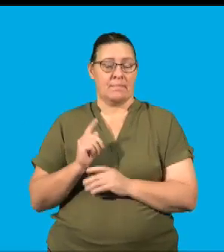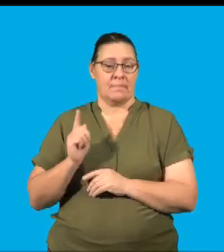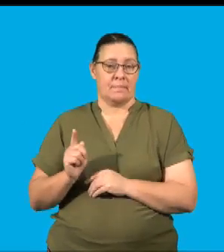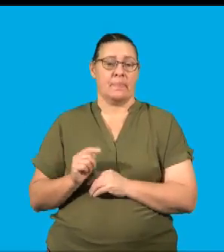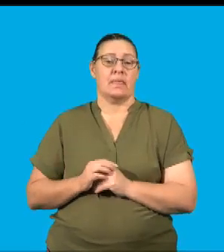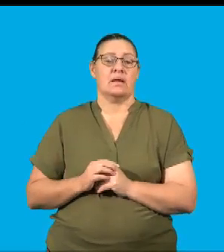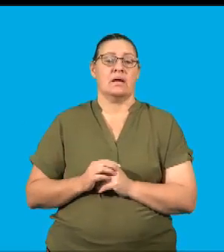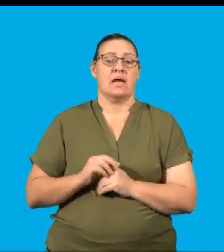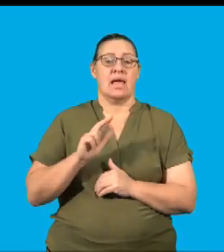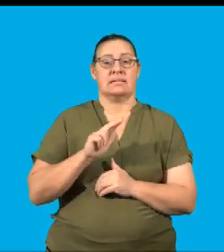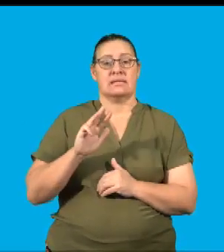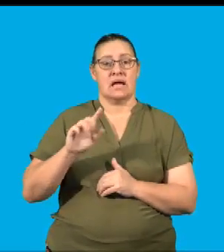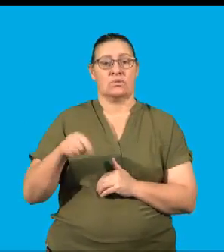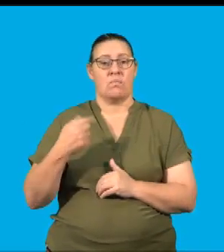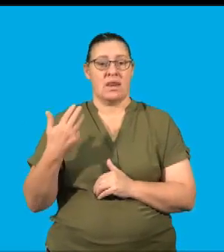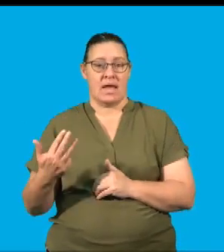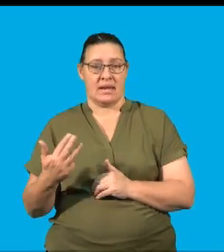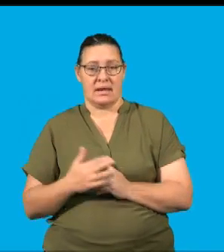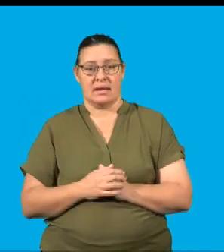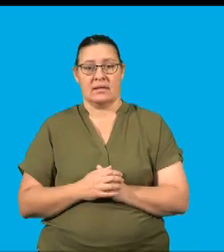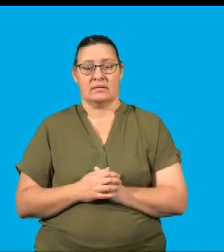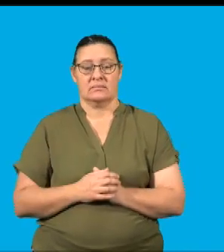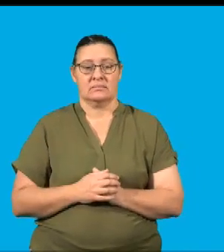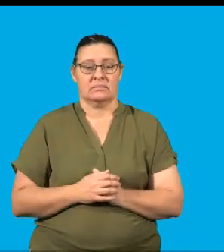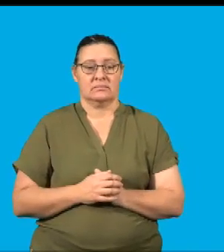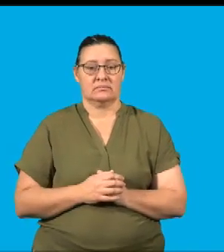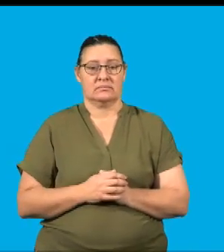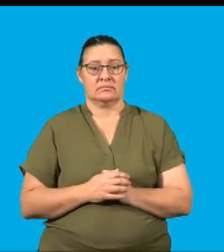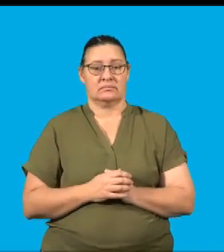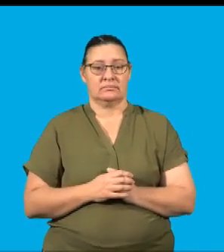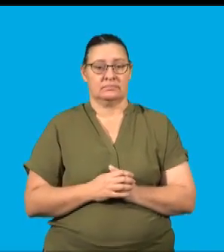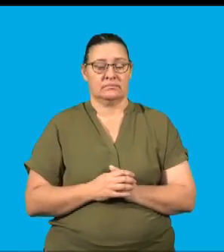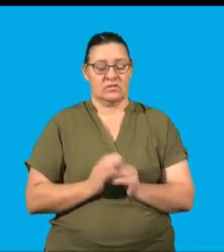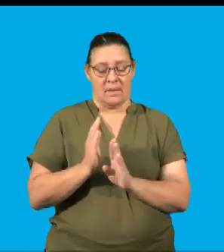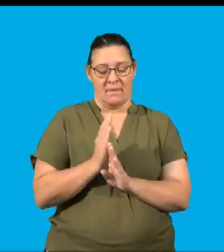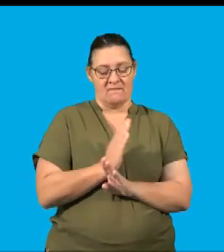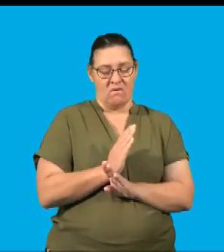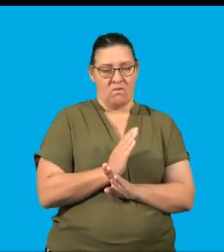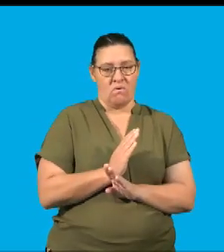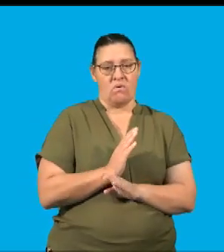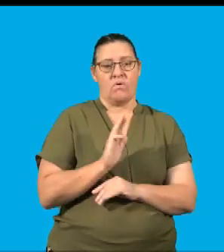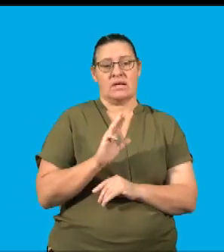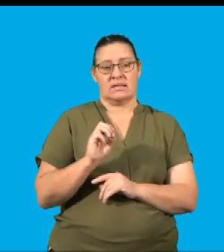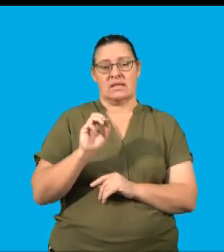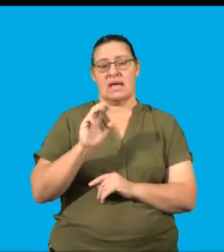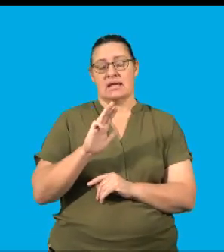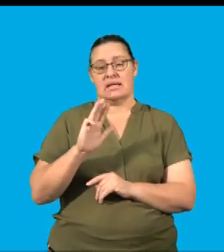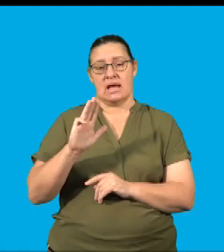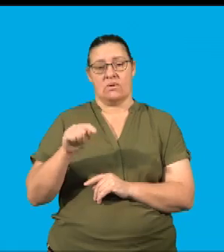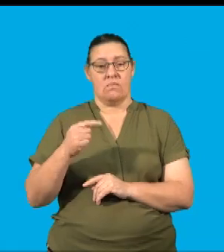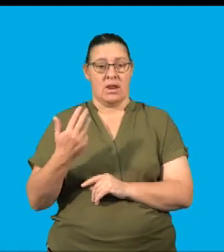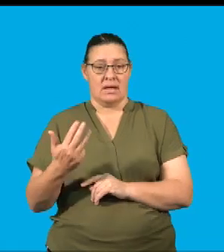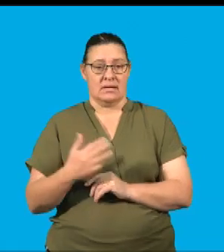is 89.9, meaning that your maximum value is right before 90, which is 89.9.